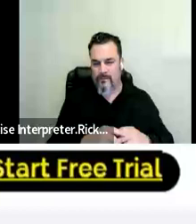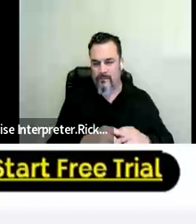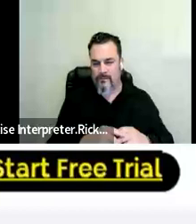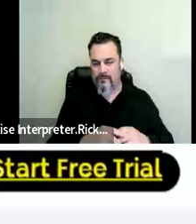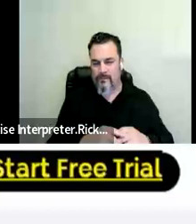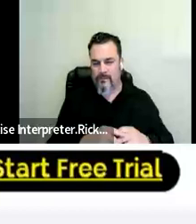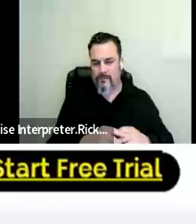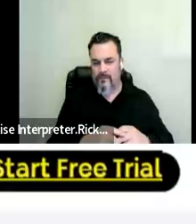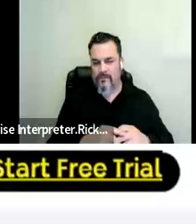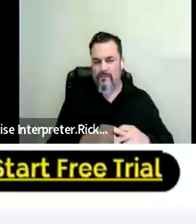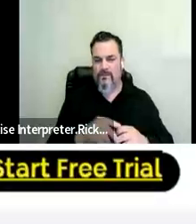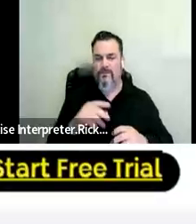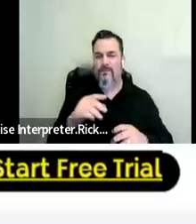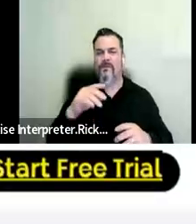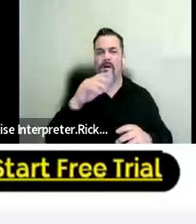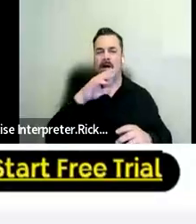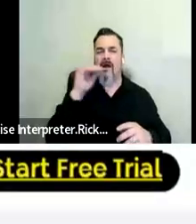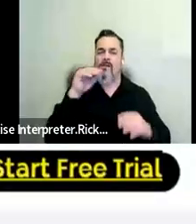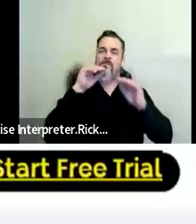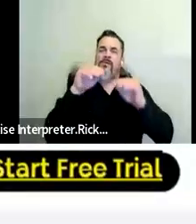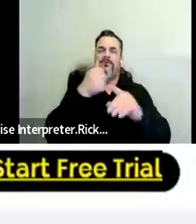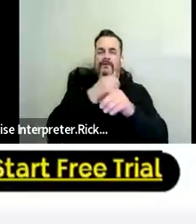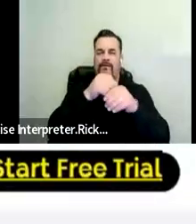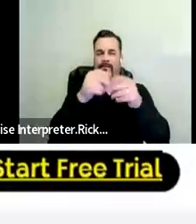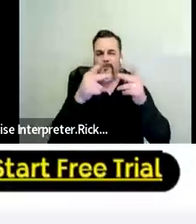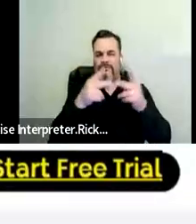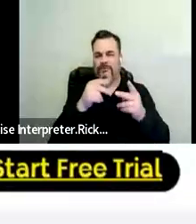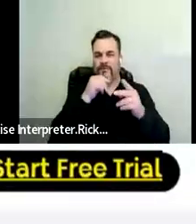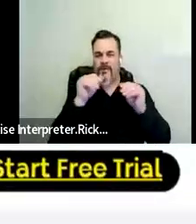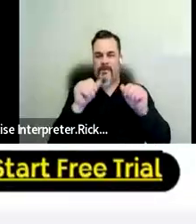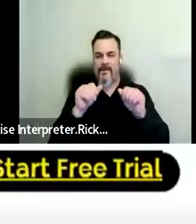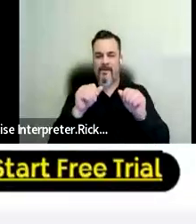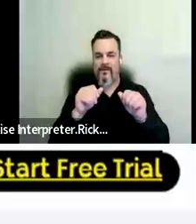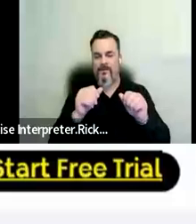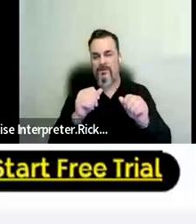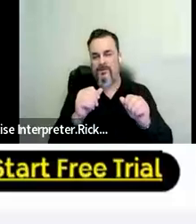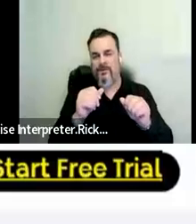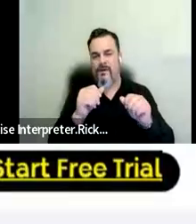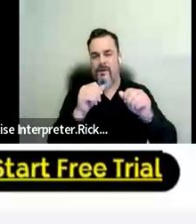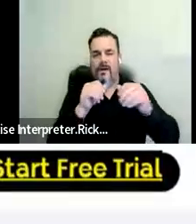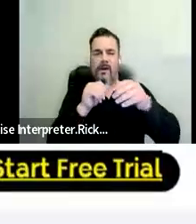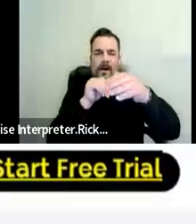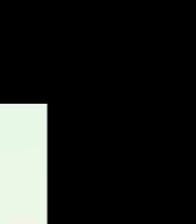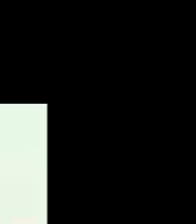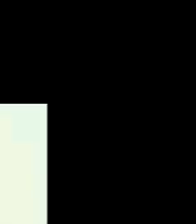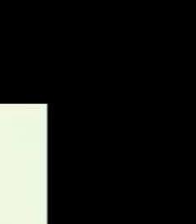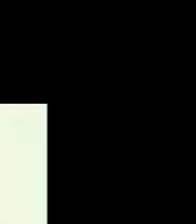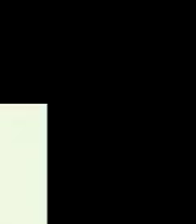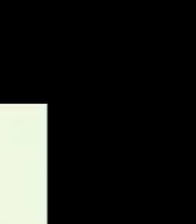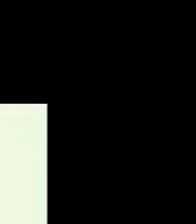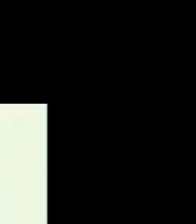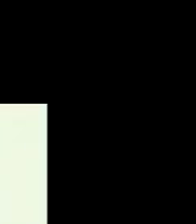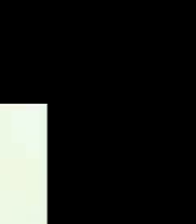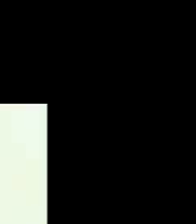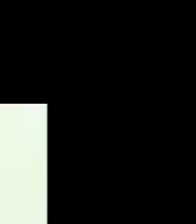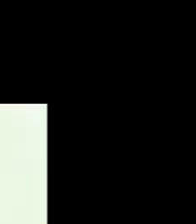and to put yourself in the position of not being able to access or use a website the